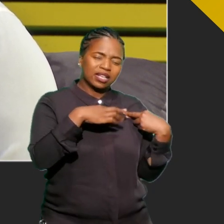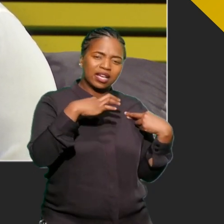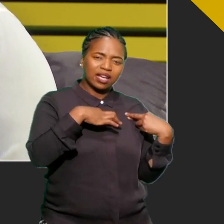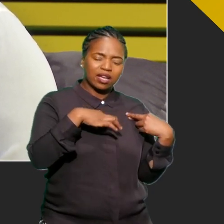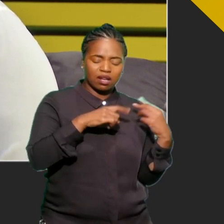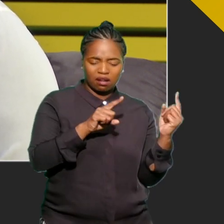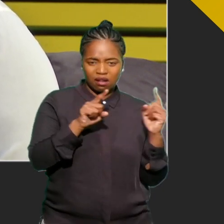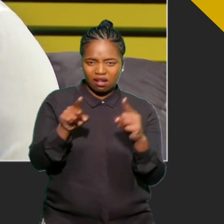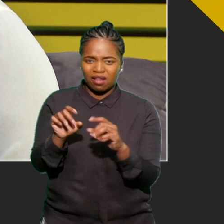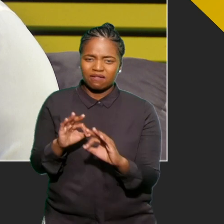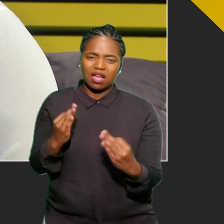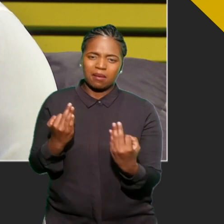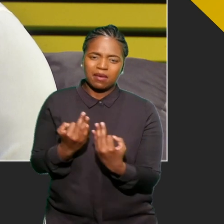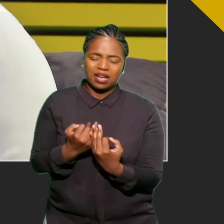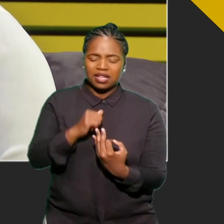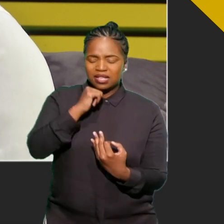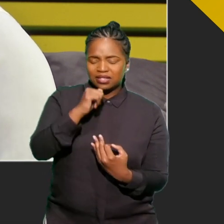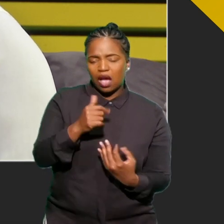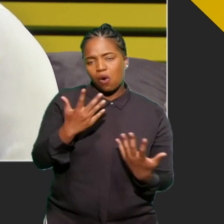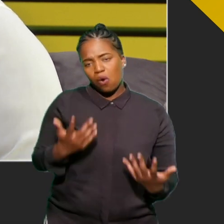boy's family and